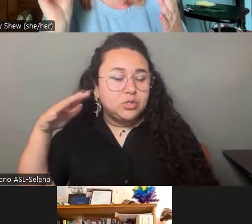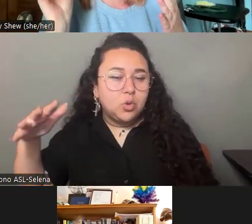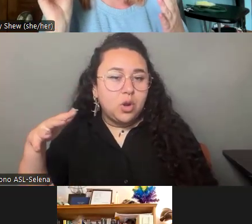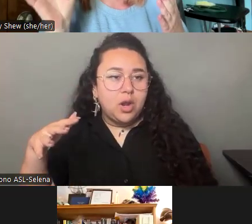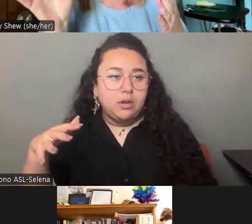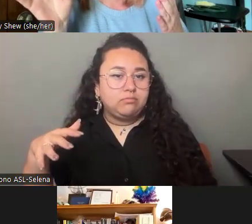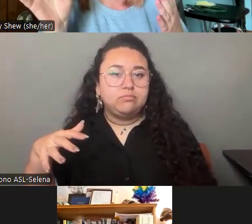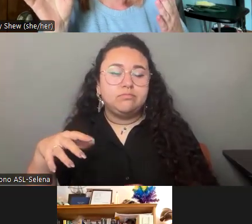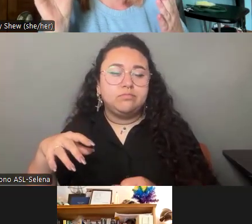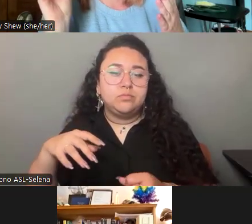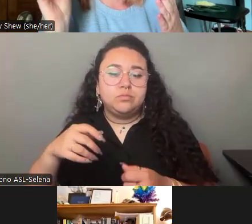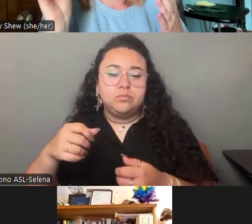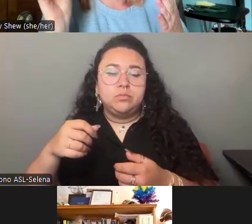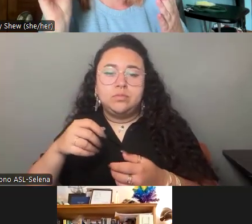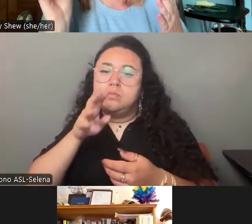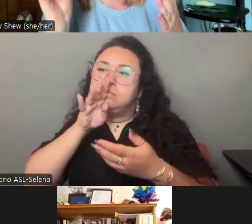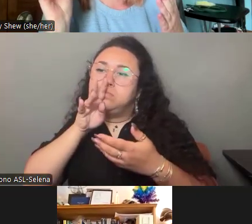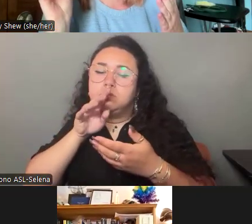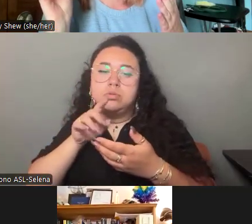Um, and,